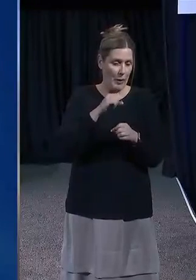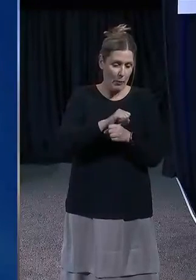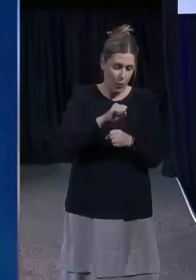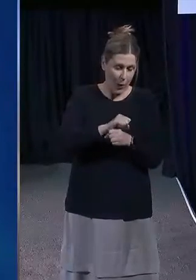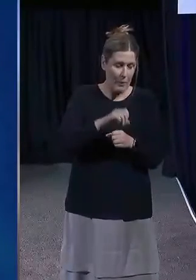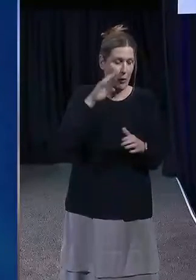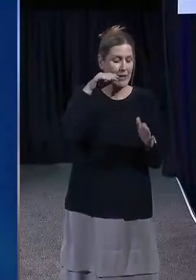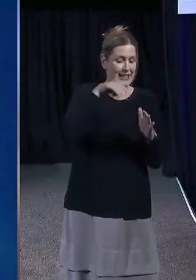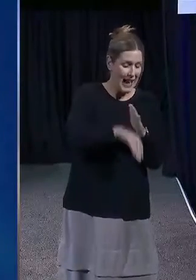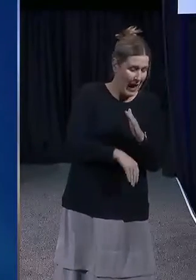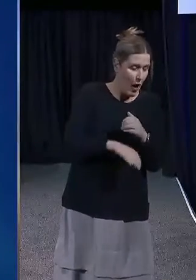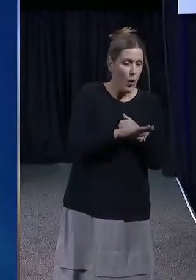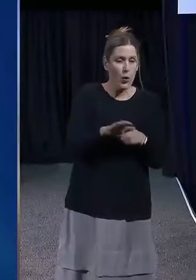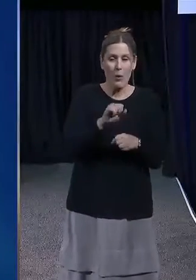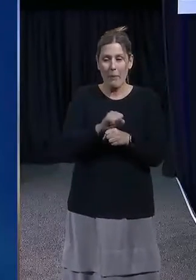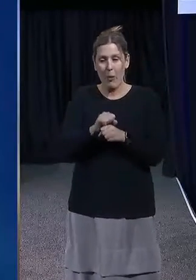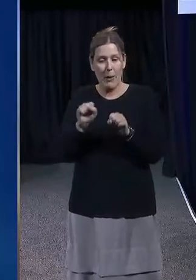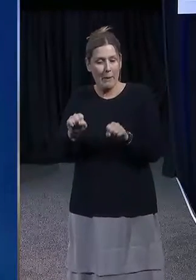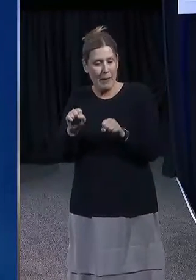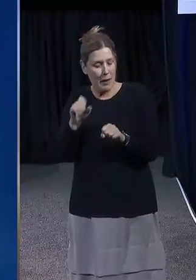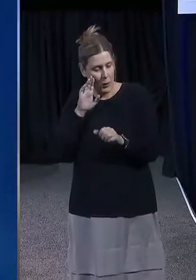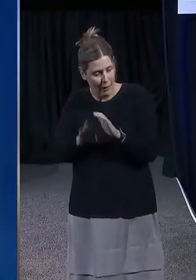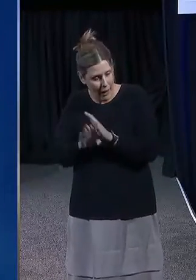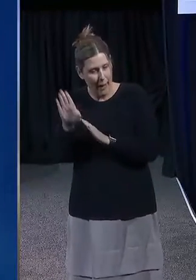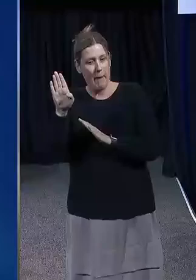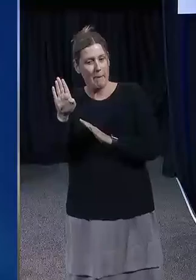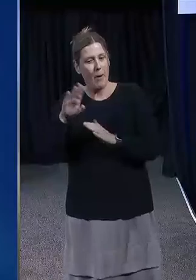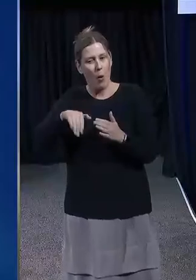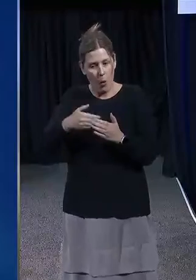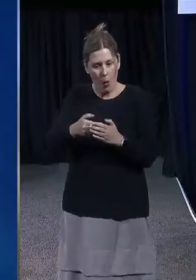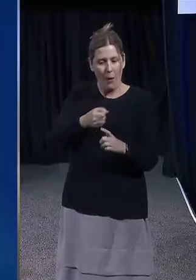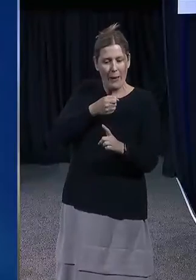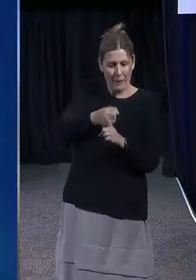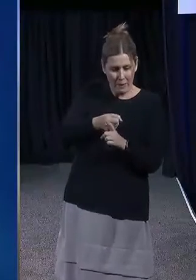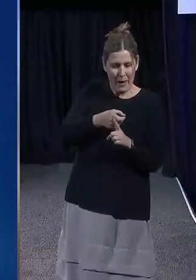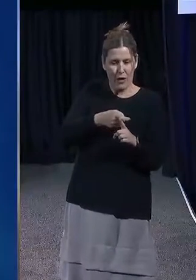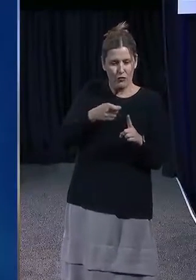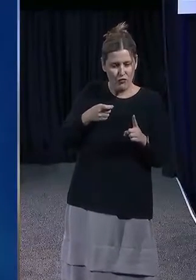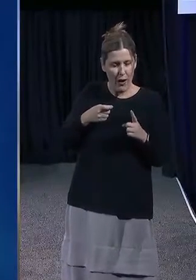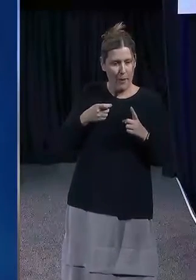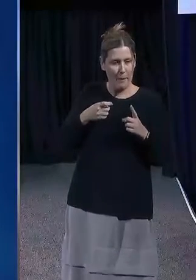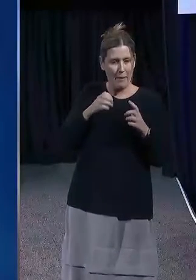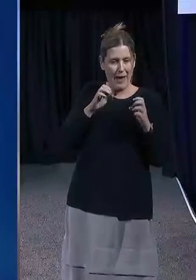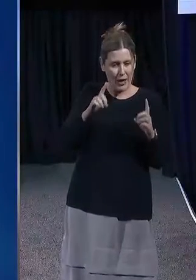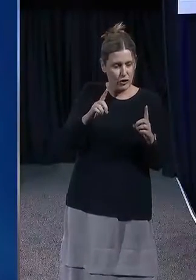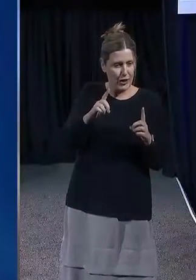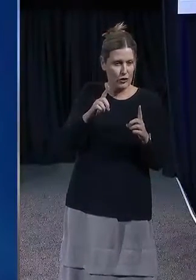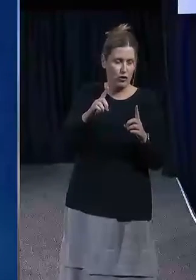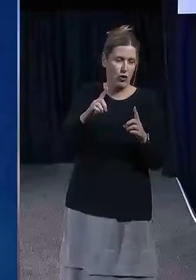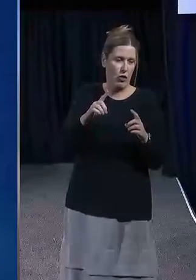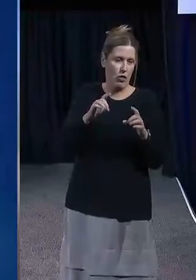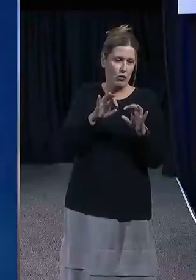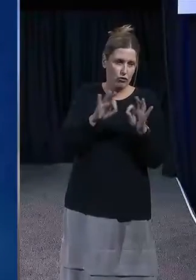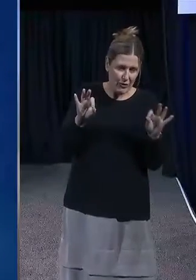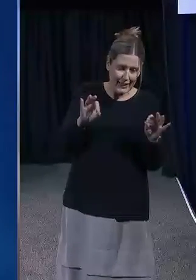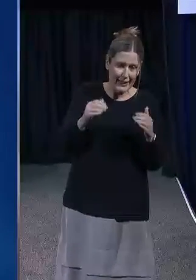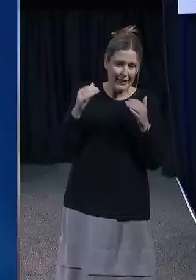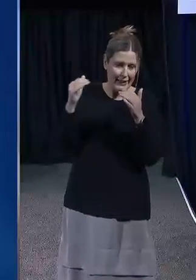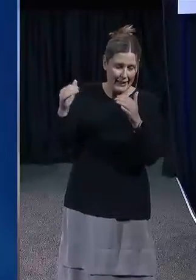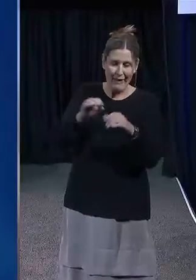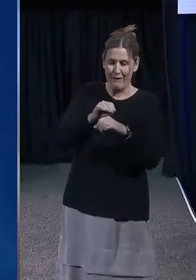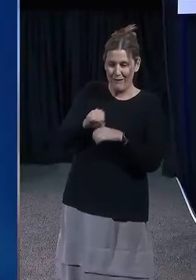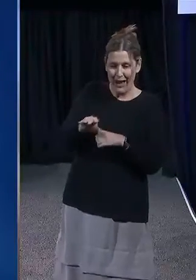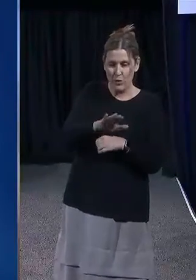goes up, and all of this is directly impacted by health. Educational attainment affects your work and therefore your health